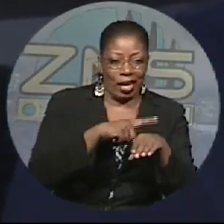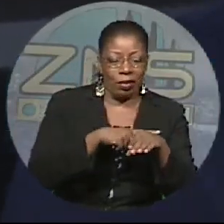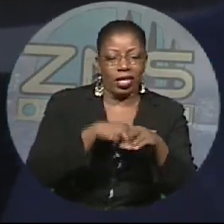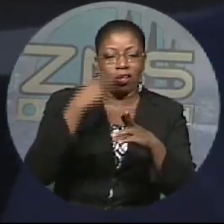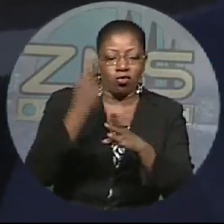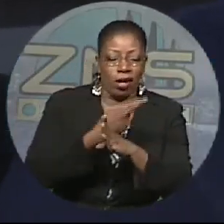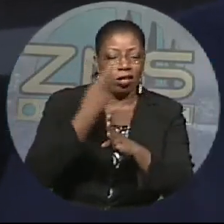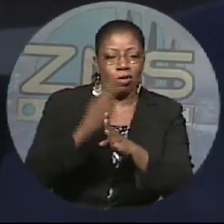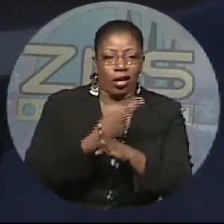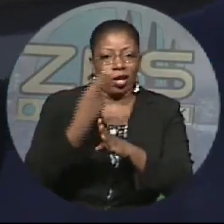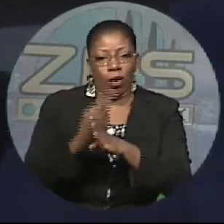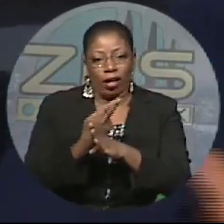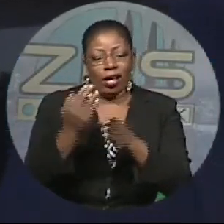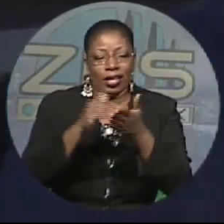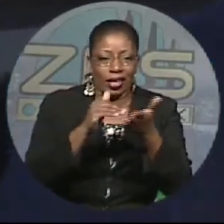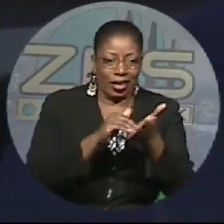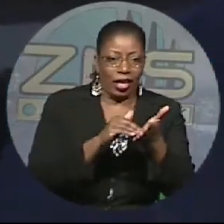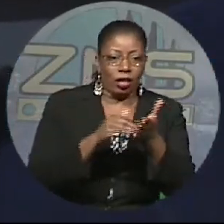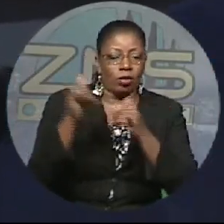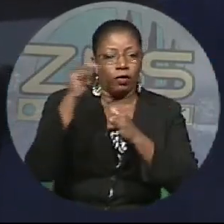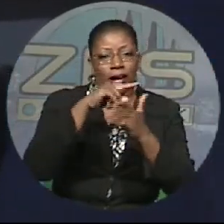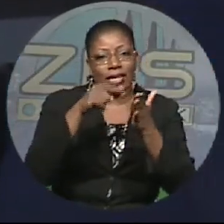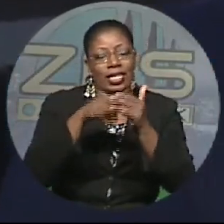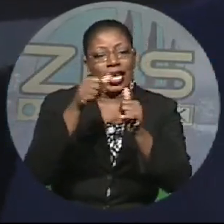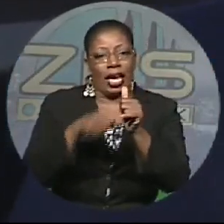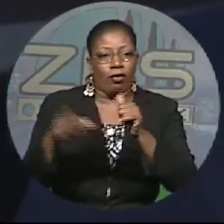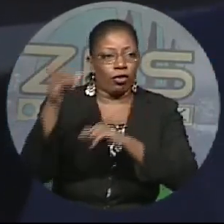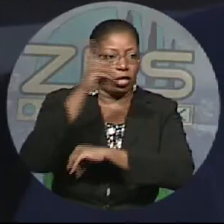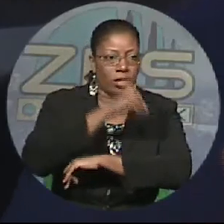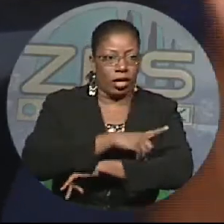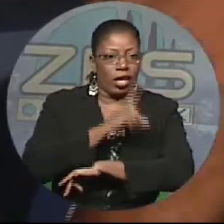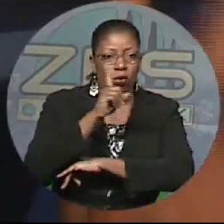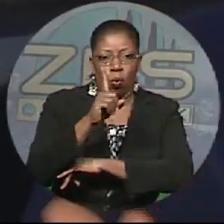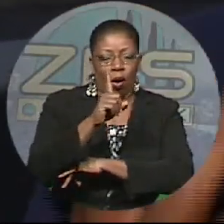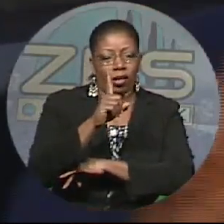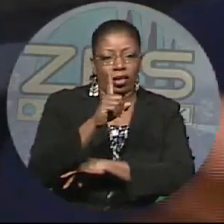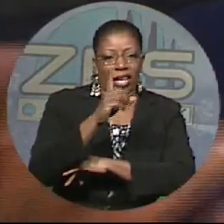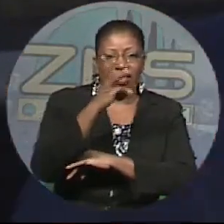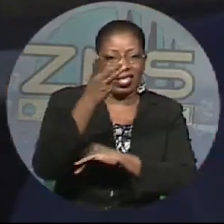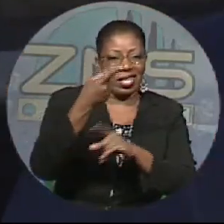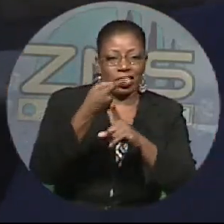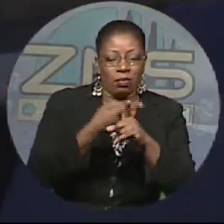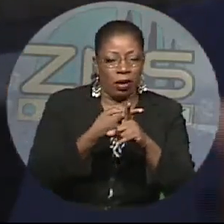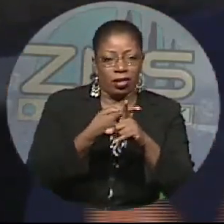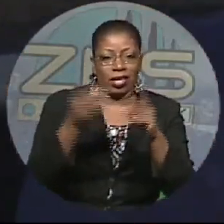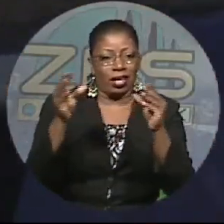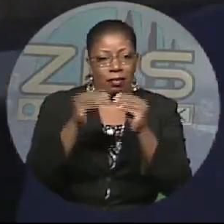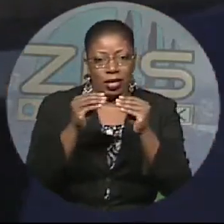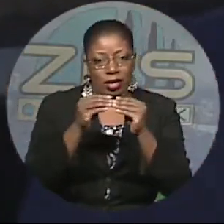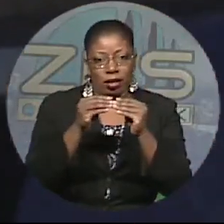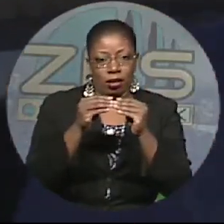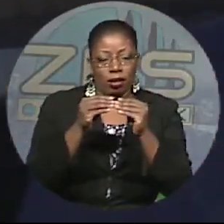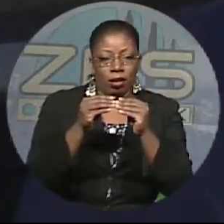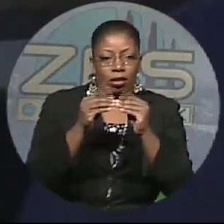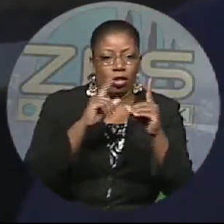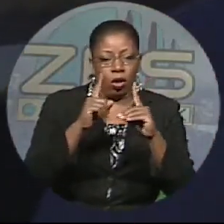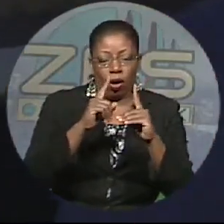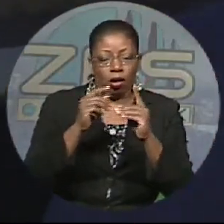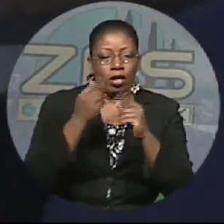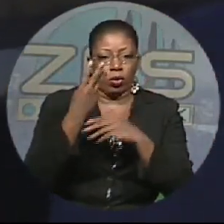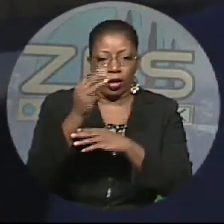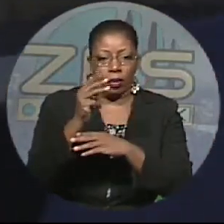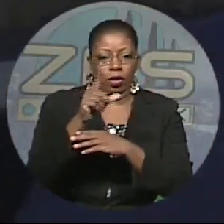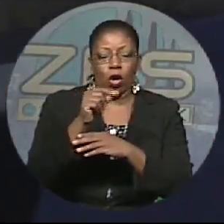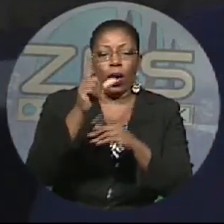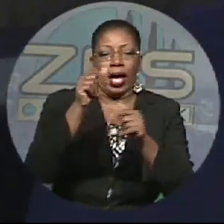on a regular basis because we are fighting these stuff every day. We don't need us to have every 6 months, we have a symposium bringing some professional to talk to these kids. We need to be